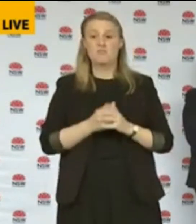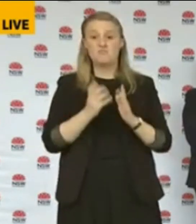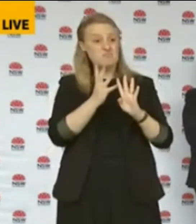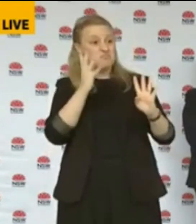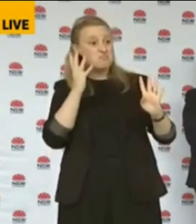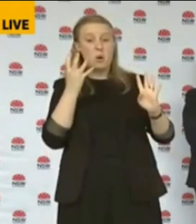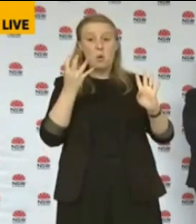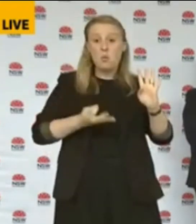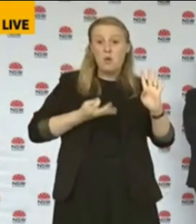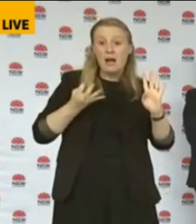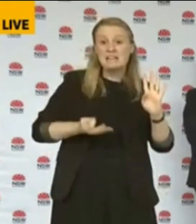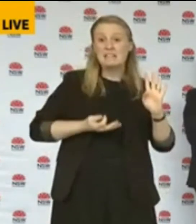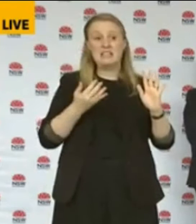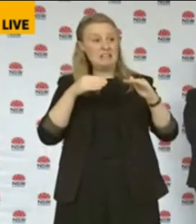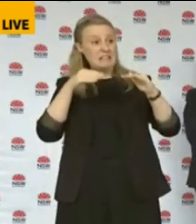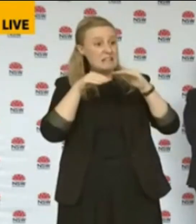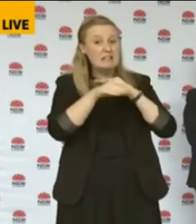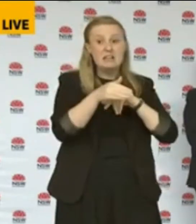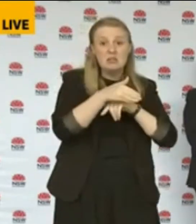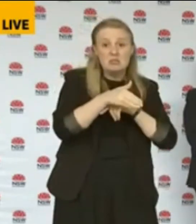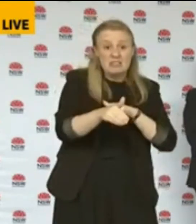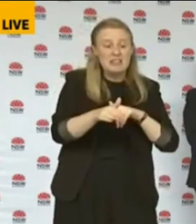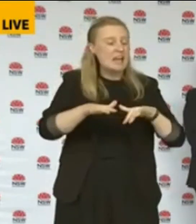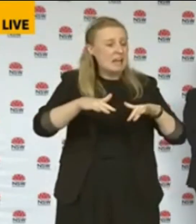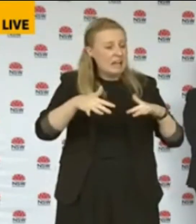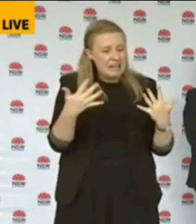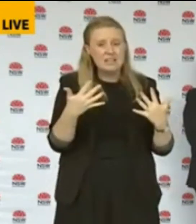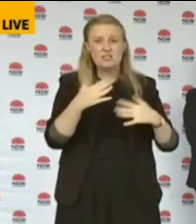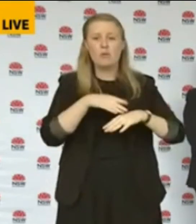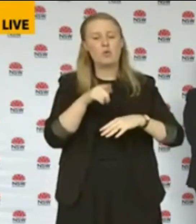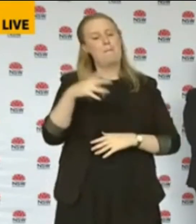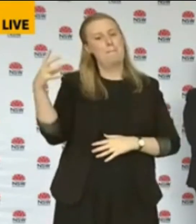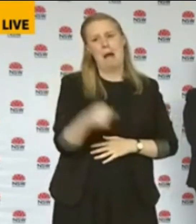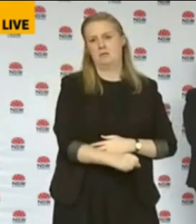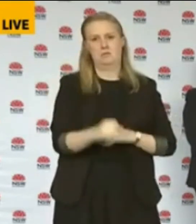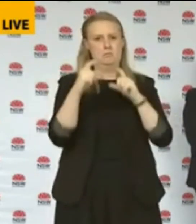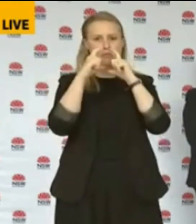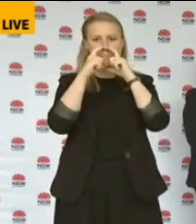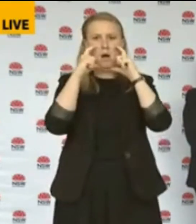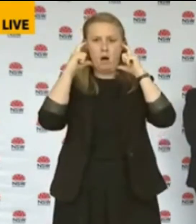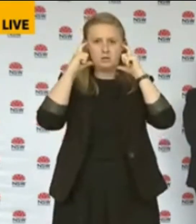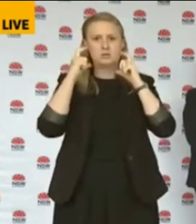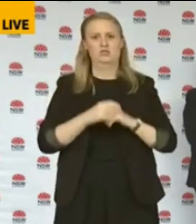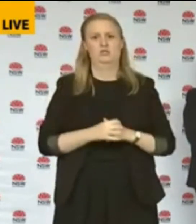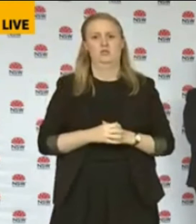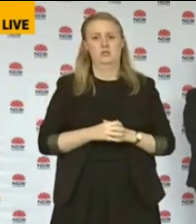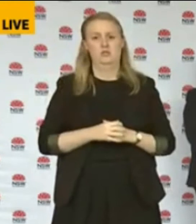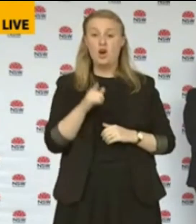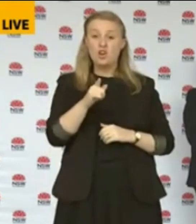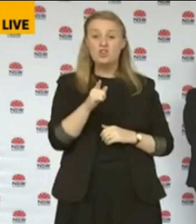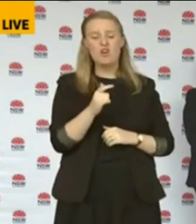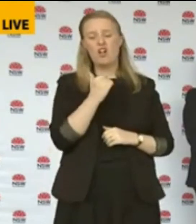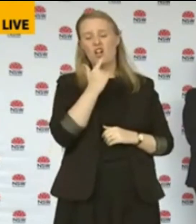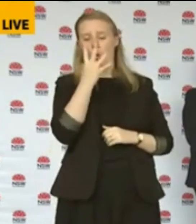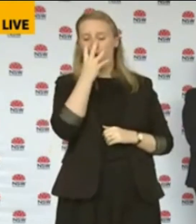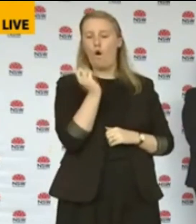or at all times, you must wear a mask. That's the starting point. You must wear a mask. Again, there will be fines imposed on those